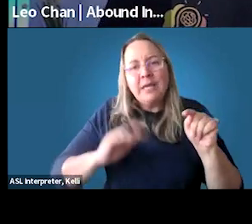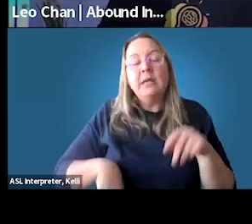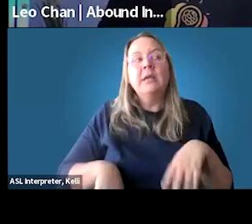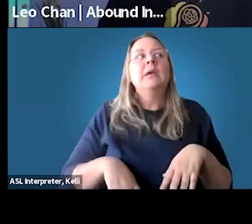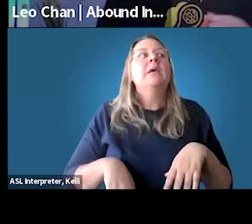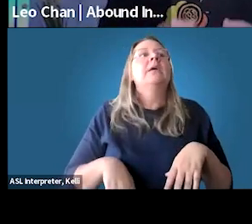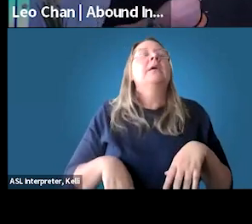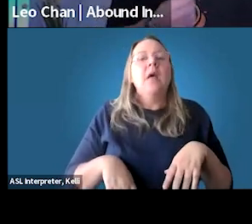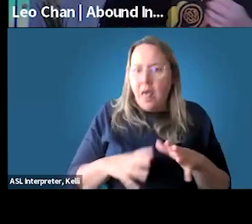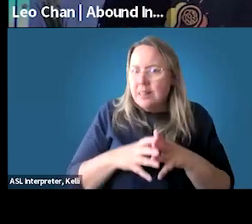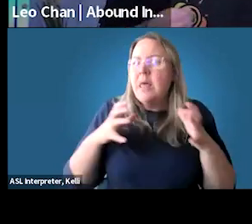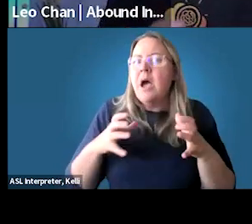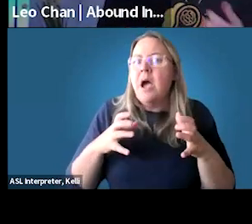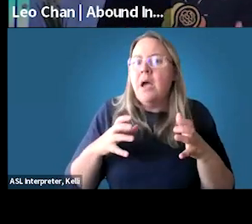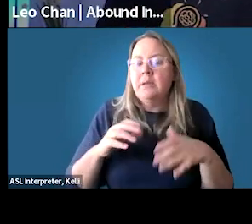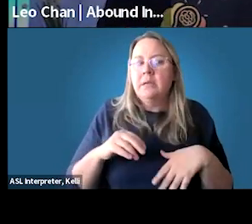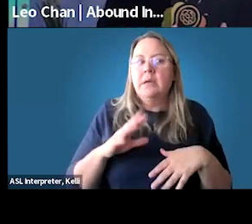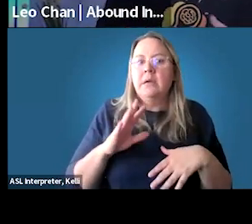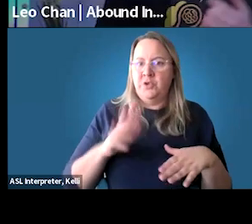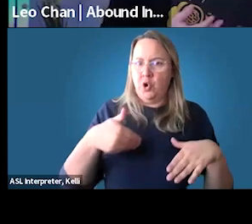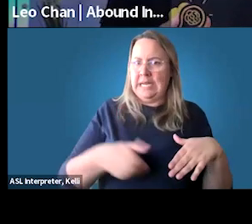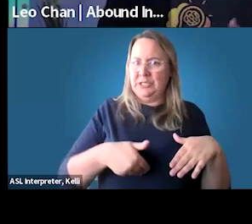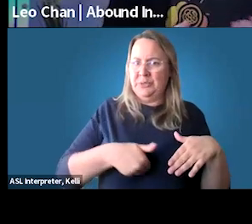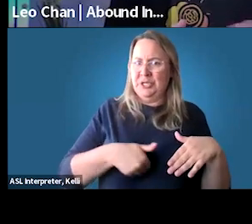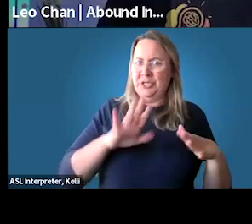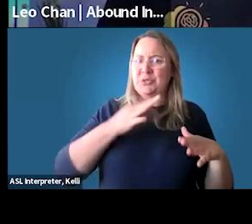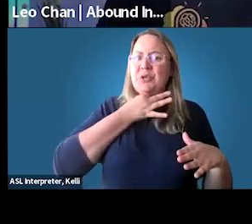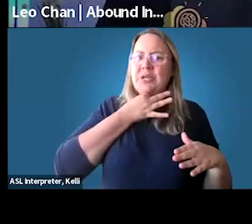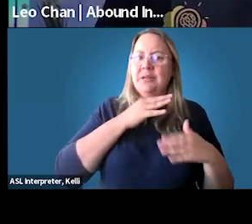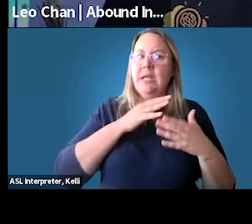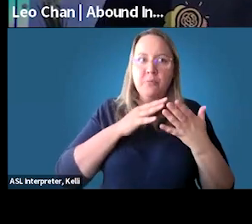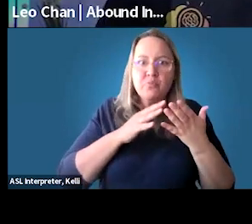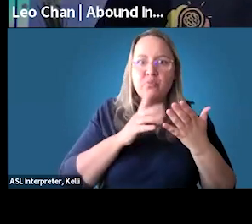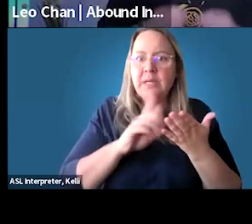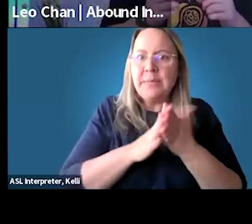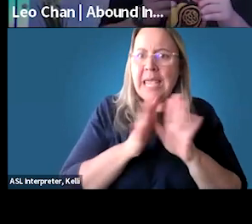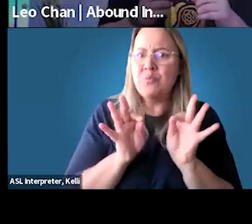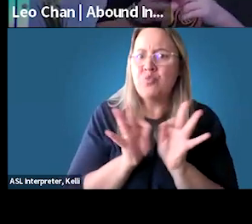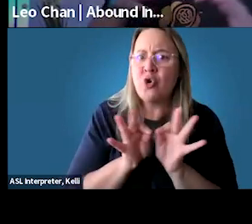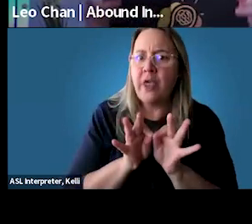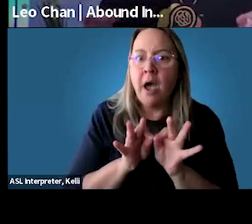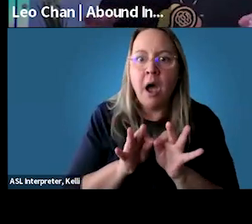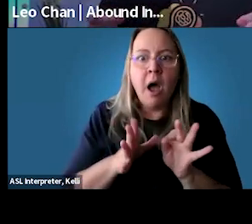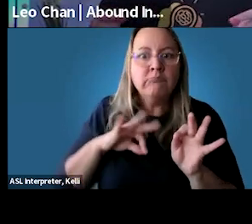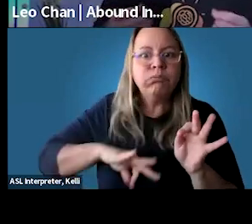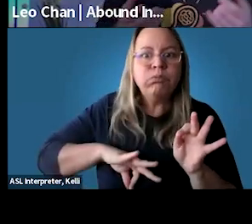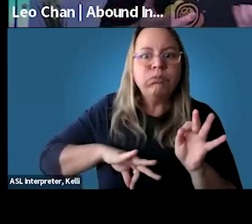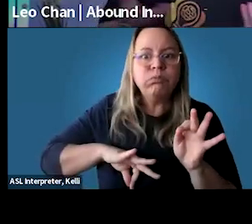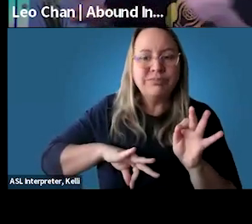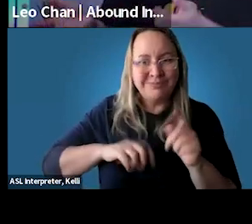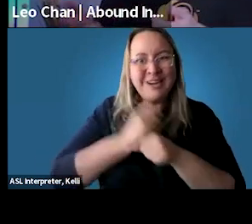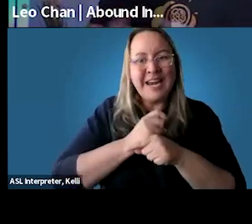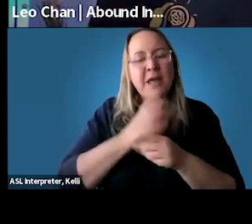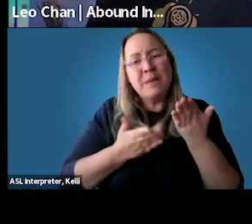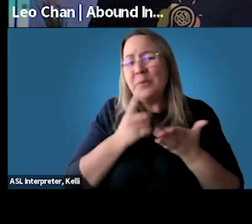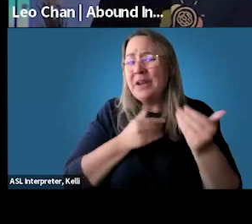said, much of following his intuition and his curiosity turn to be priceless later on. This whatever that you do, it